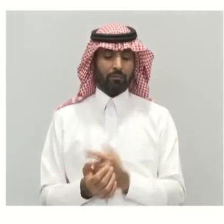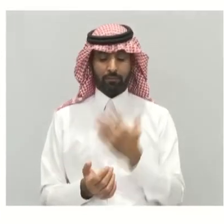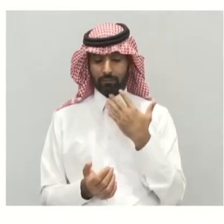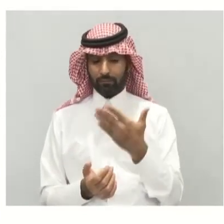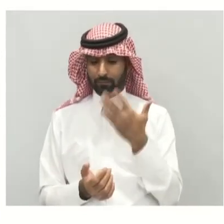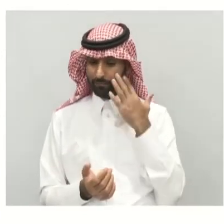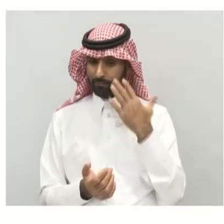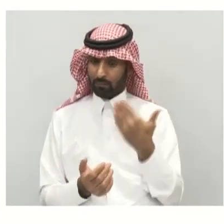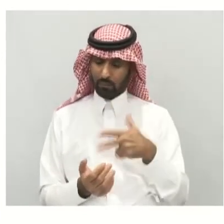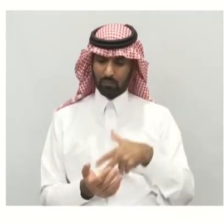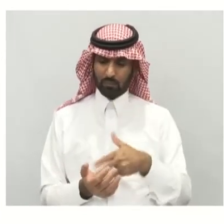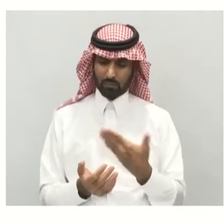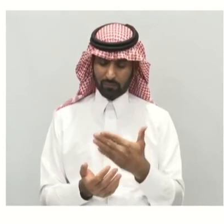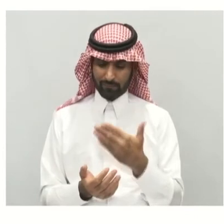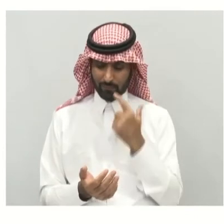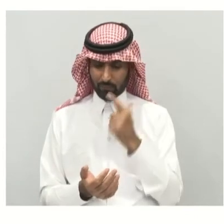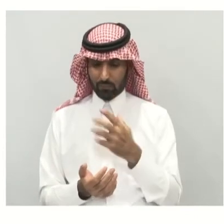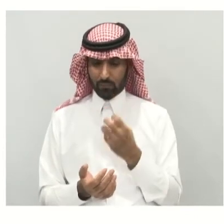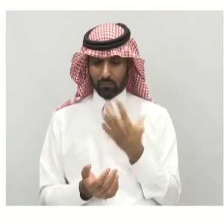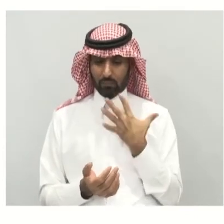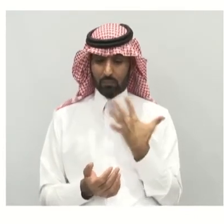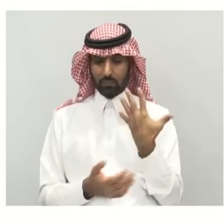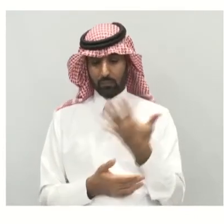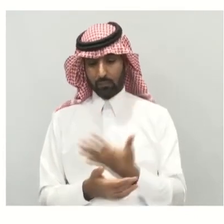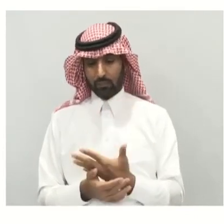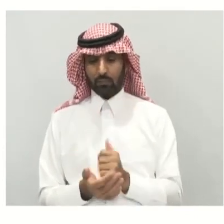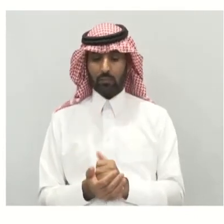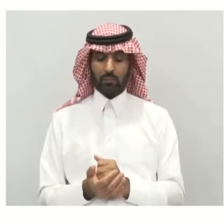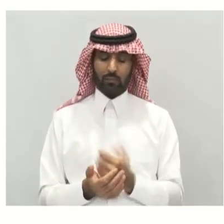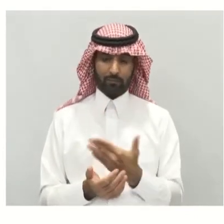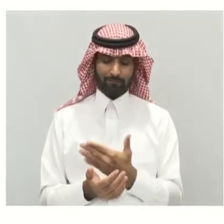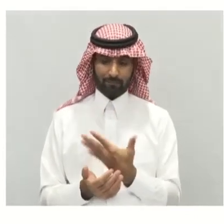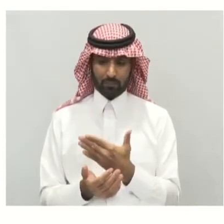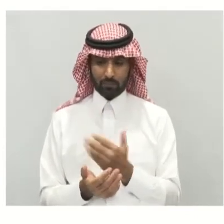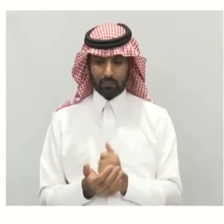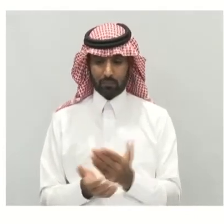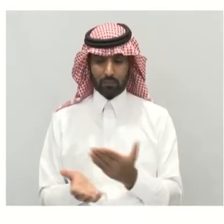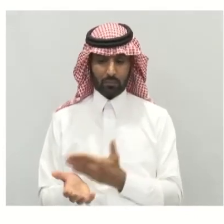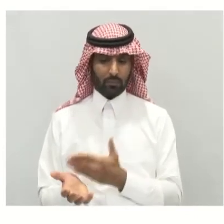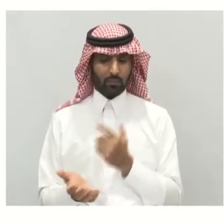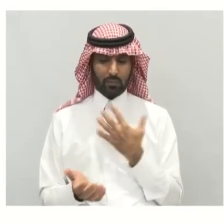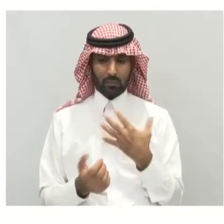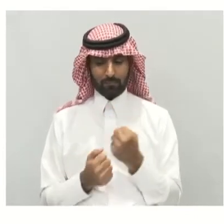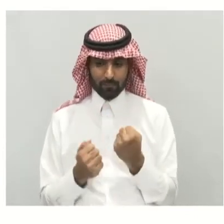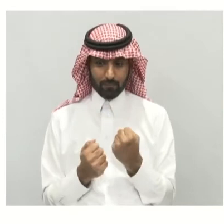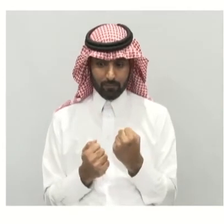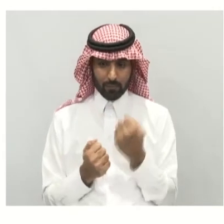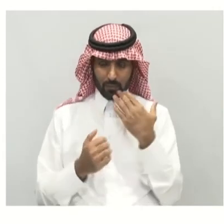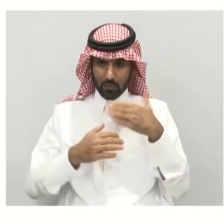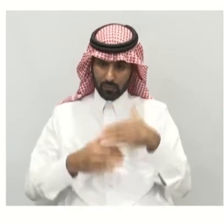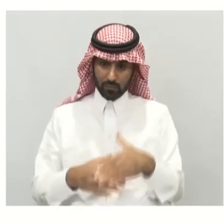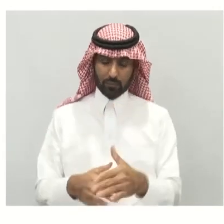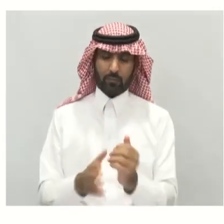Neil felt scared, felt bumps, spins, and snakes, shakes. Felt the